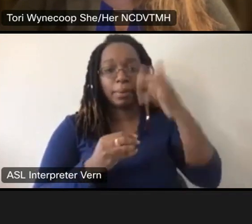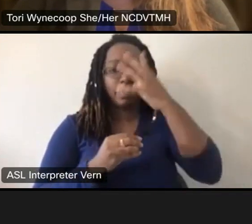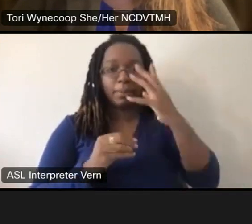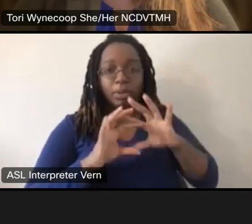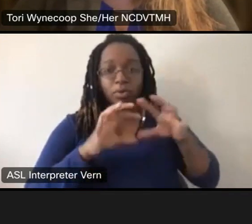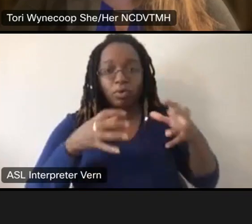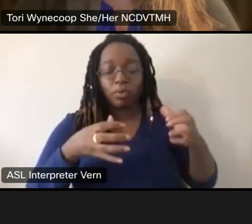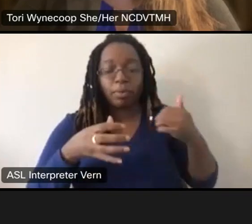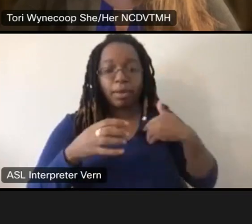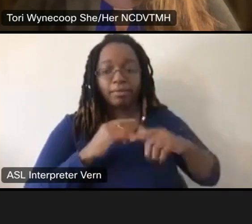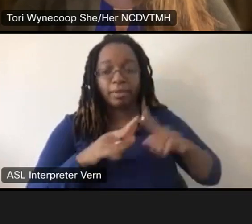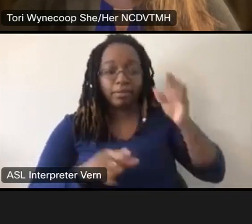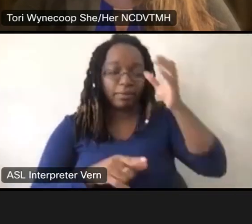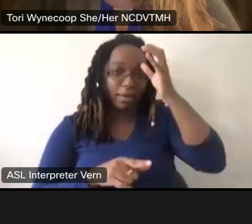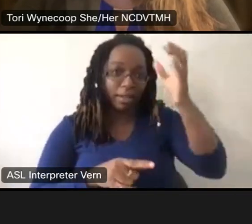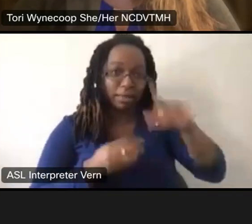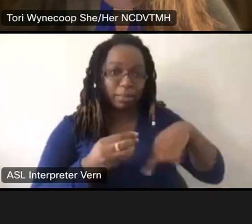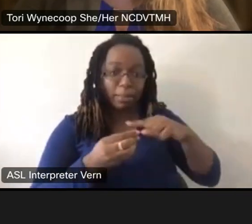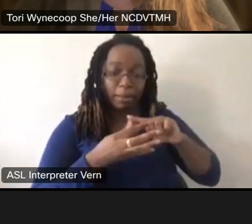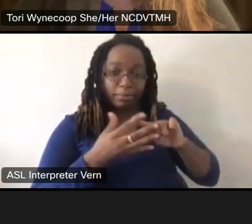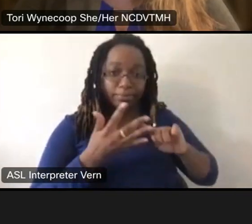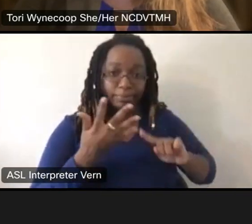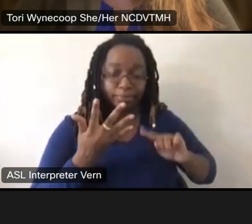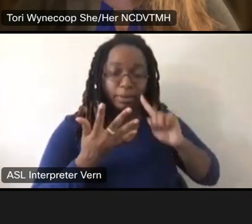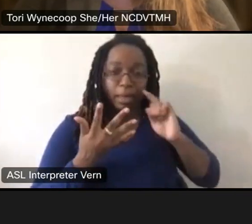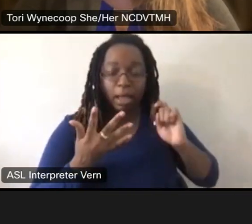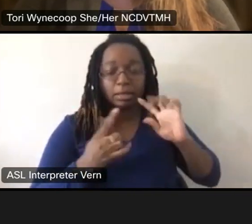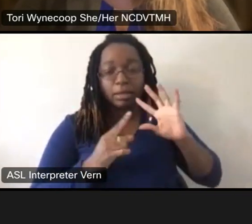this because of a different cultural history.